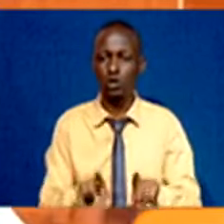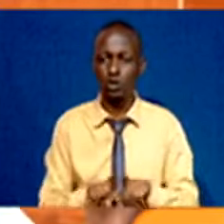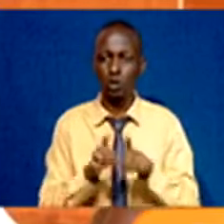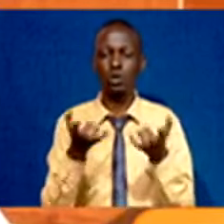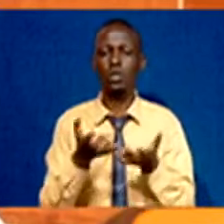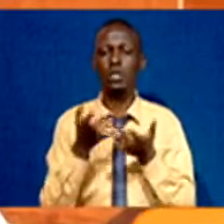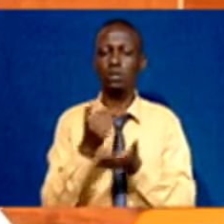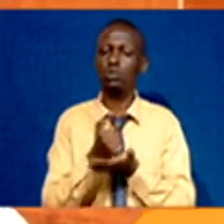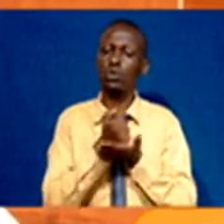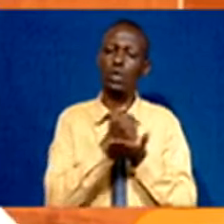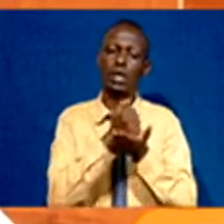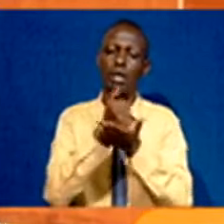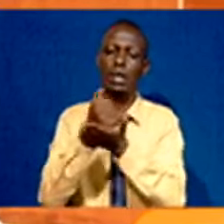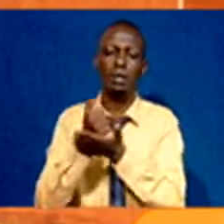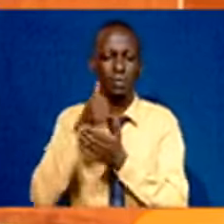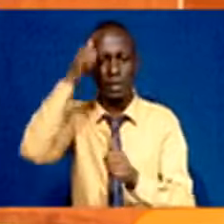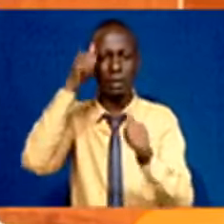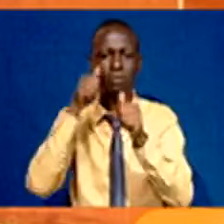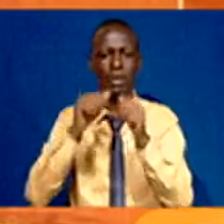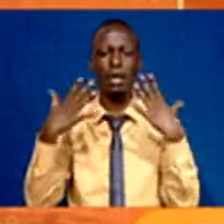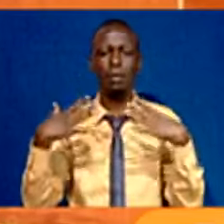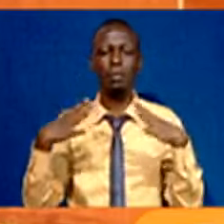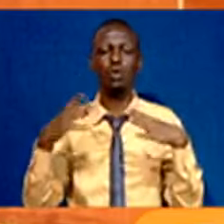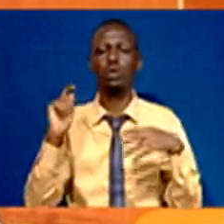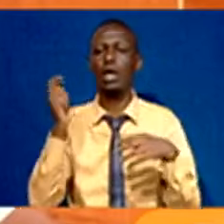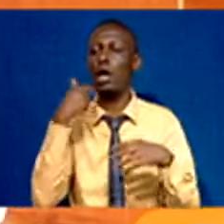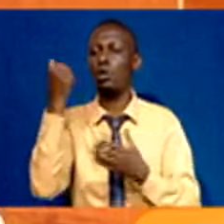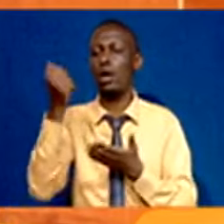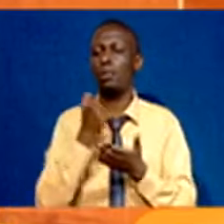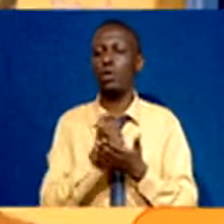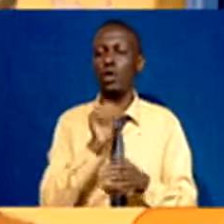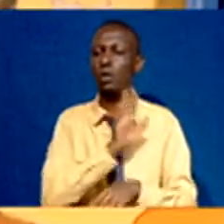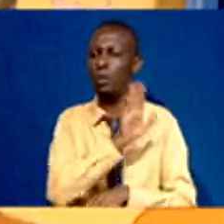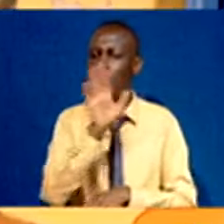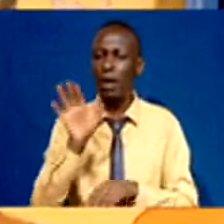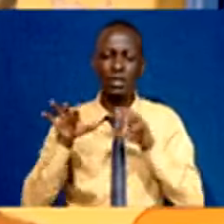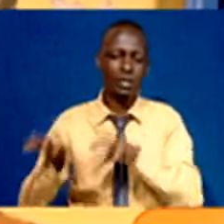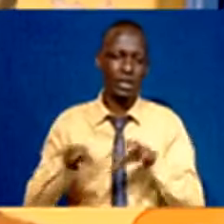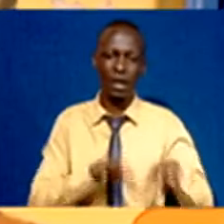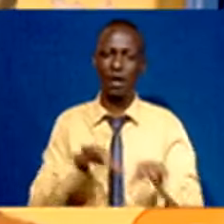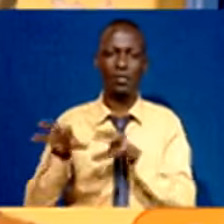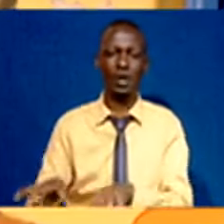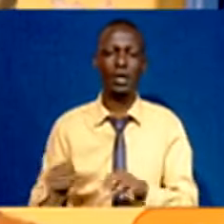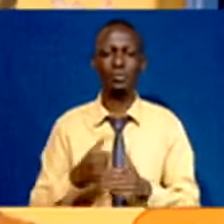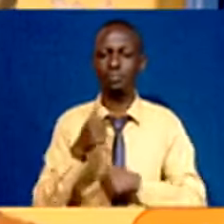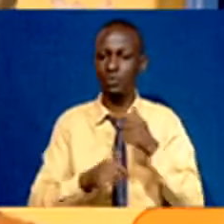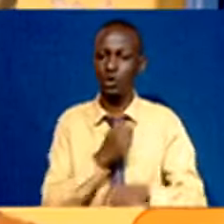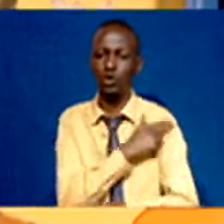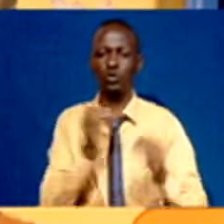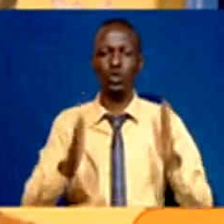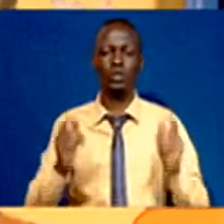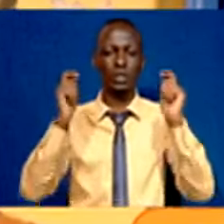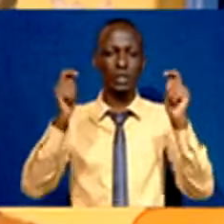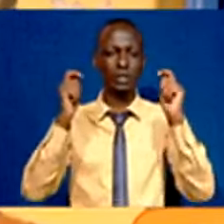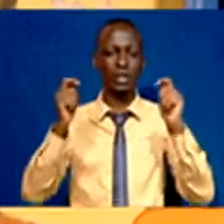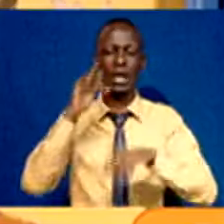utu, mkumbuke hawa Wakenya ambao wamewaajiri mnakula hiyo pesa wanaumia. Well, as doctor strike continues to bite in